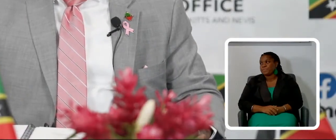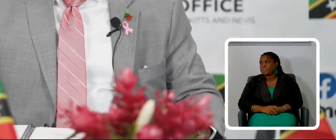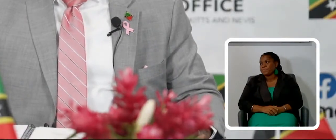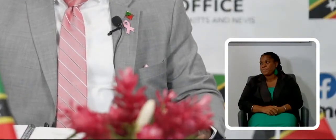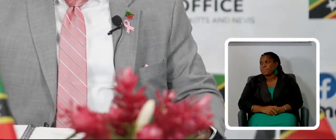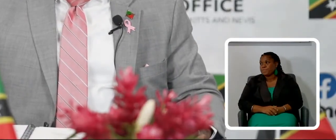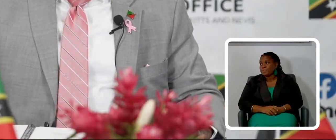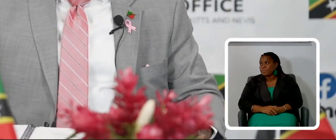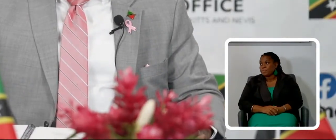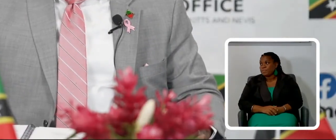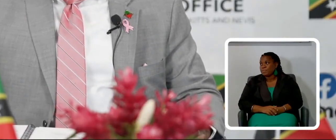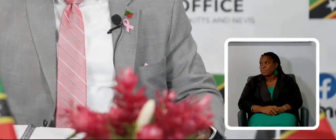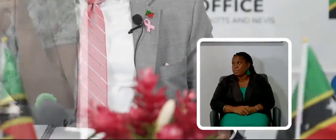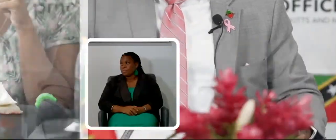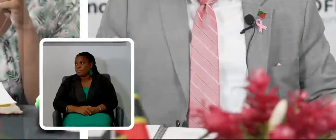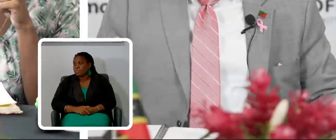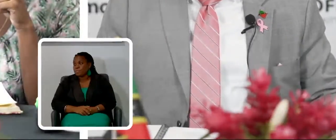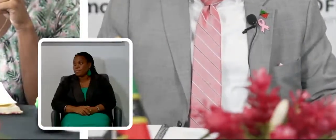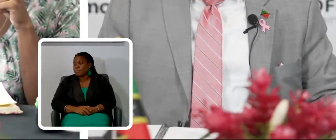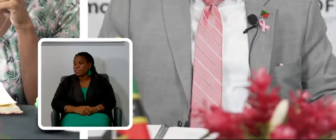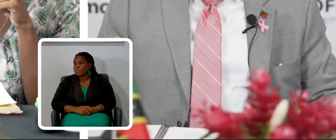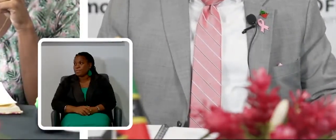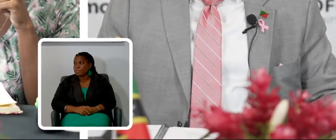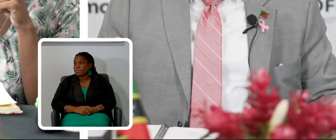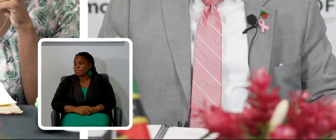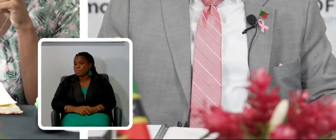department structure. It's very critical.